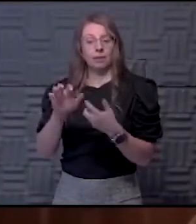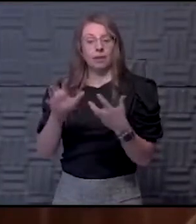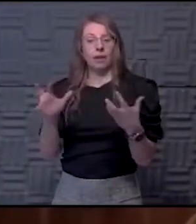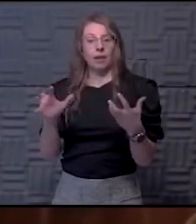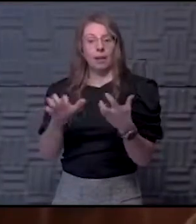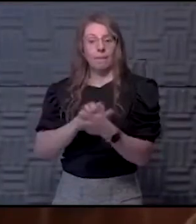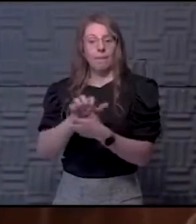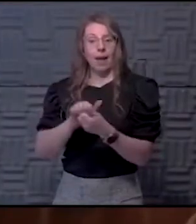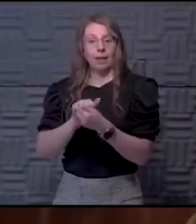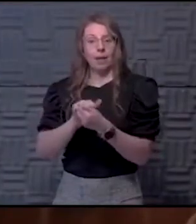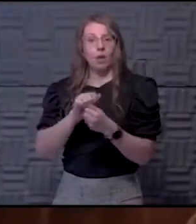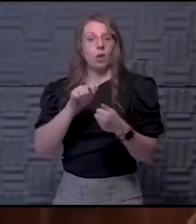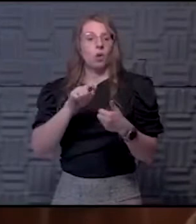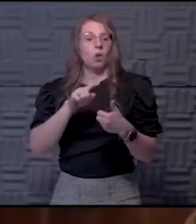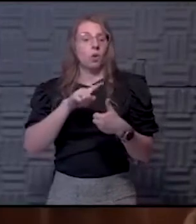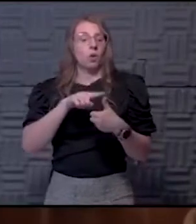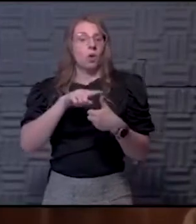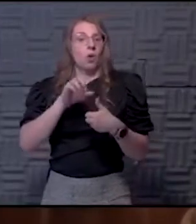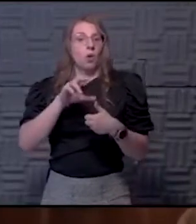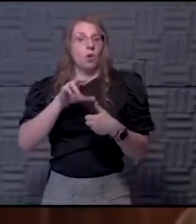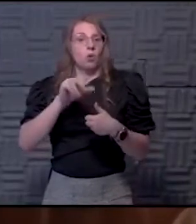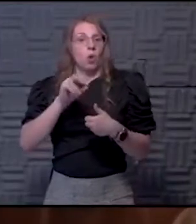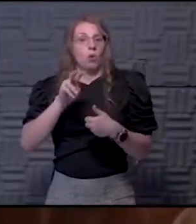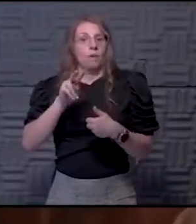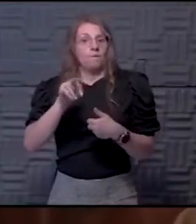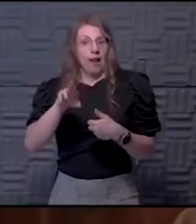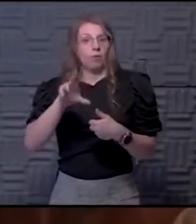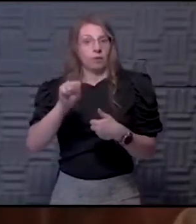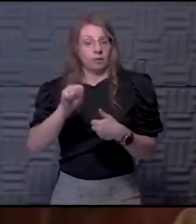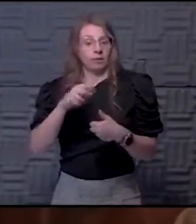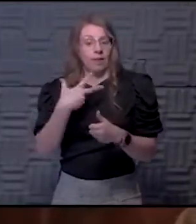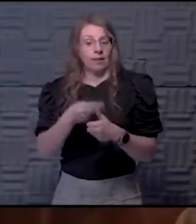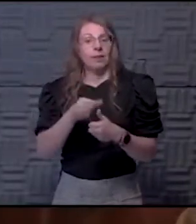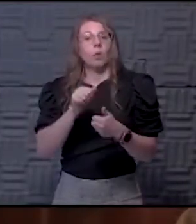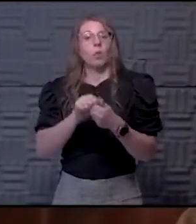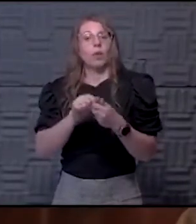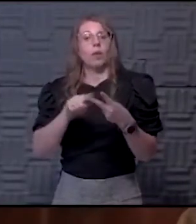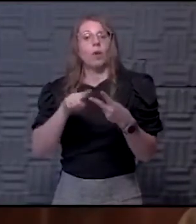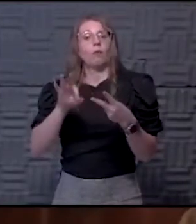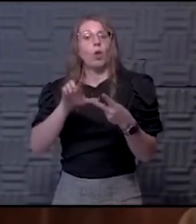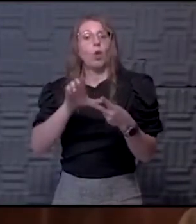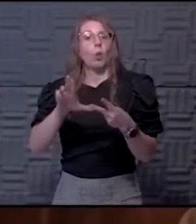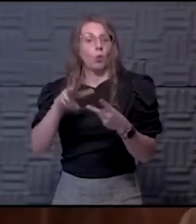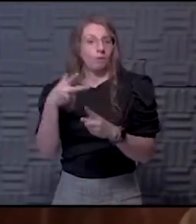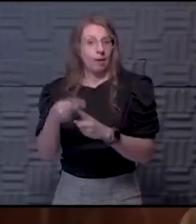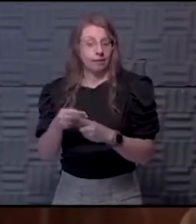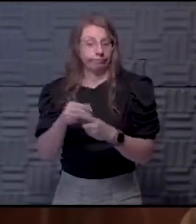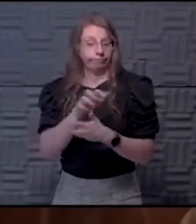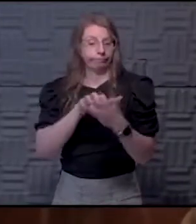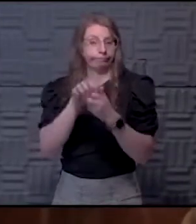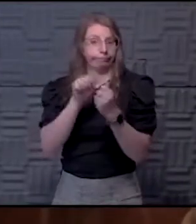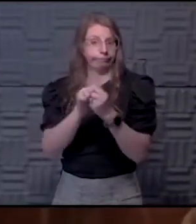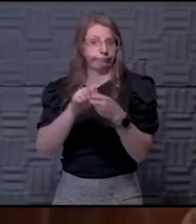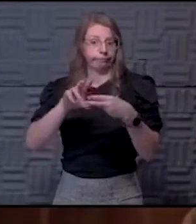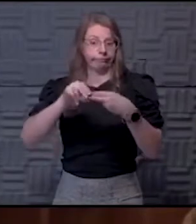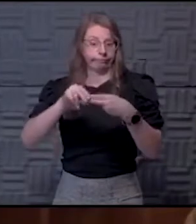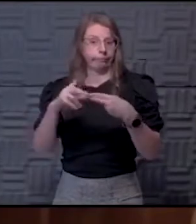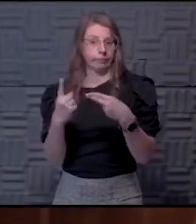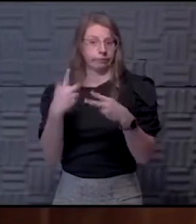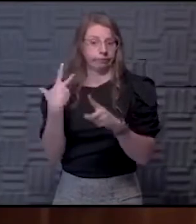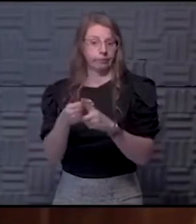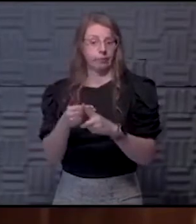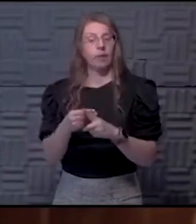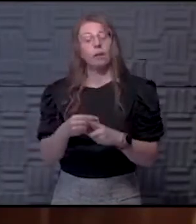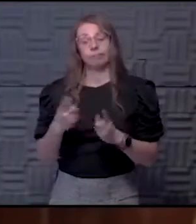vaccine with flu vaccine. So the only way we really can think about this at this point, since we